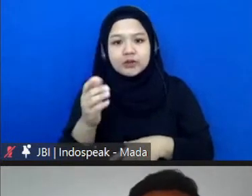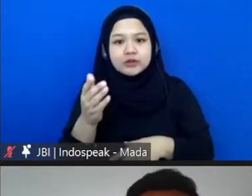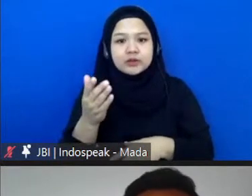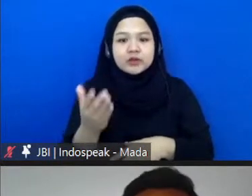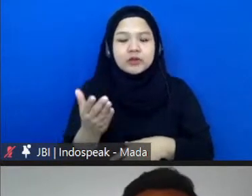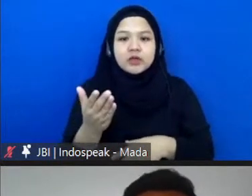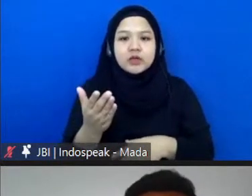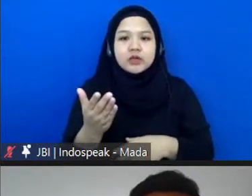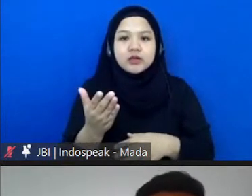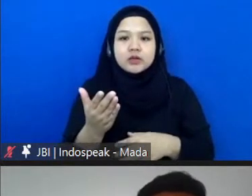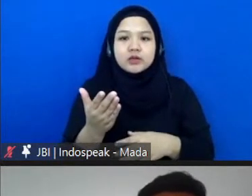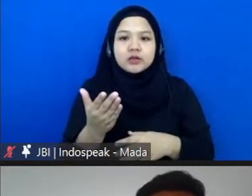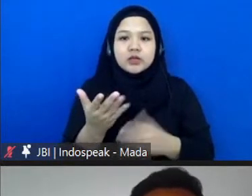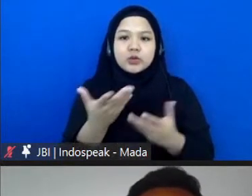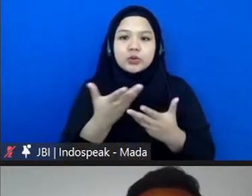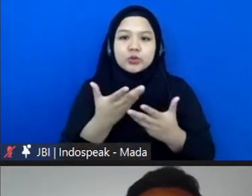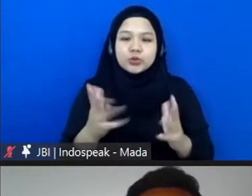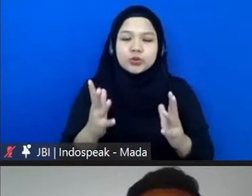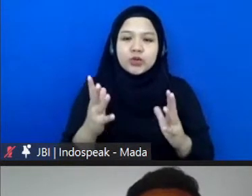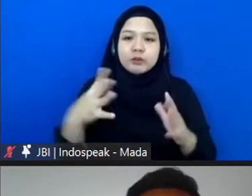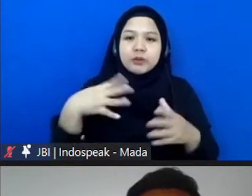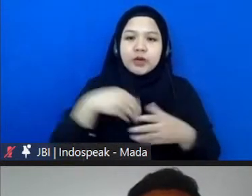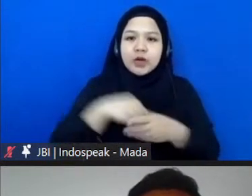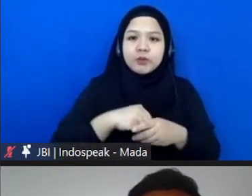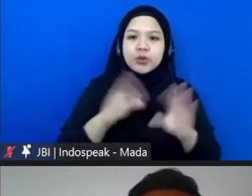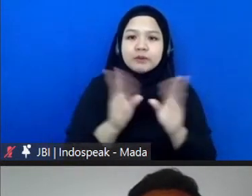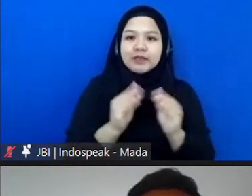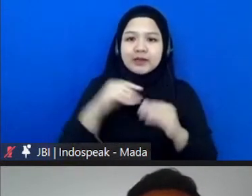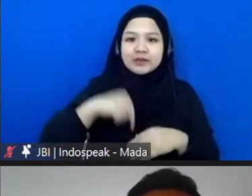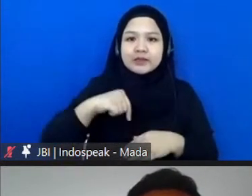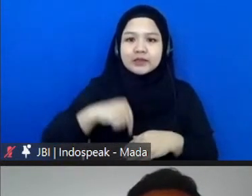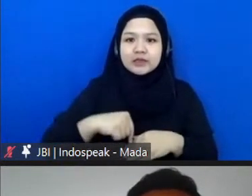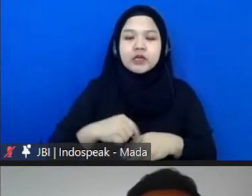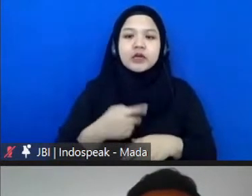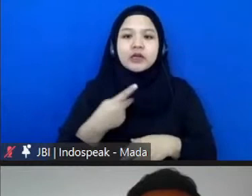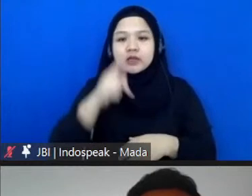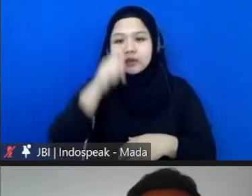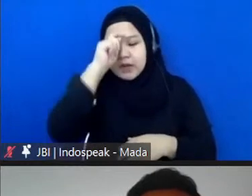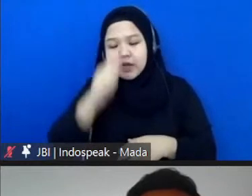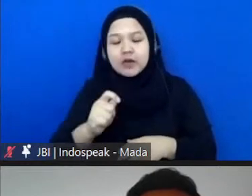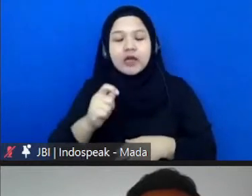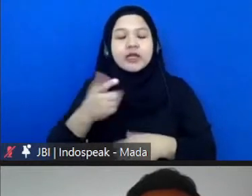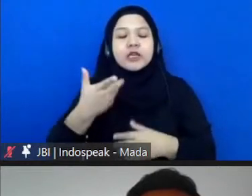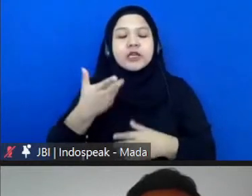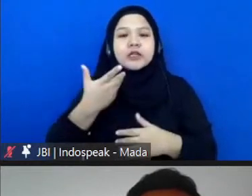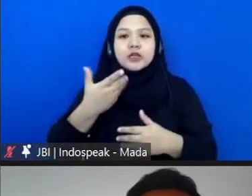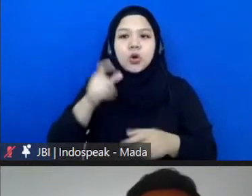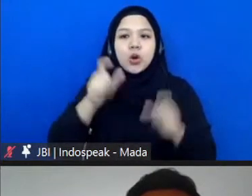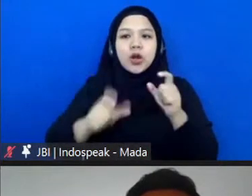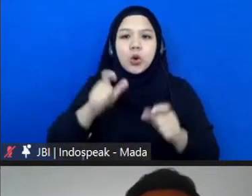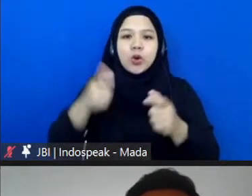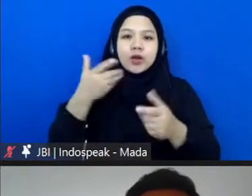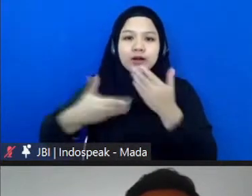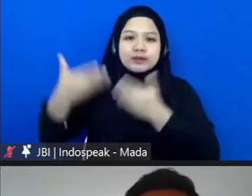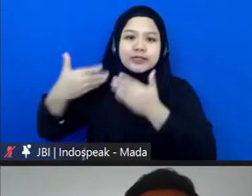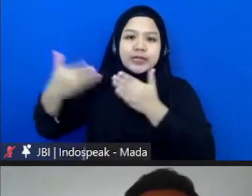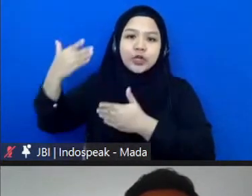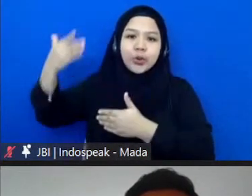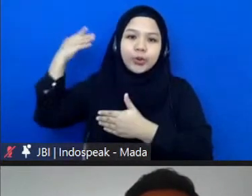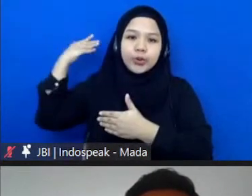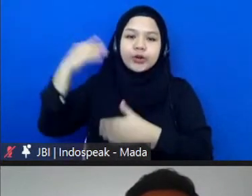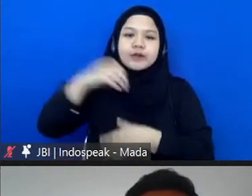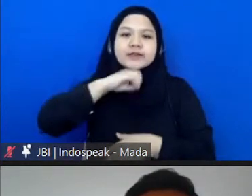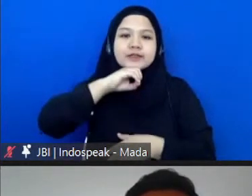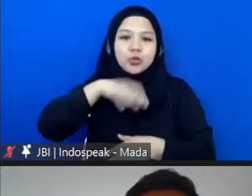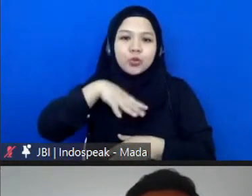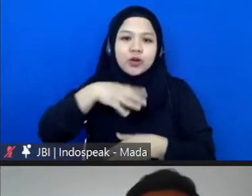we are virtually meeting and pay our respect to the elders past and present. It is my great honour to introduce our